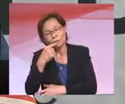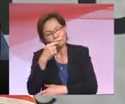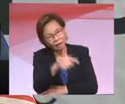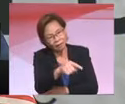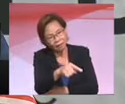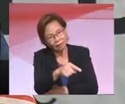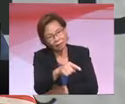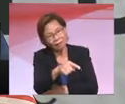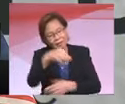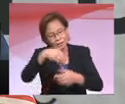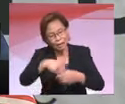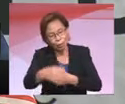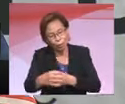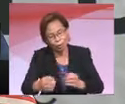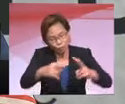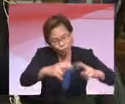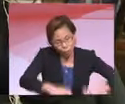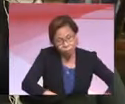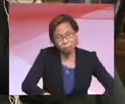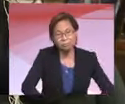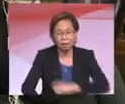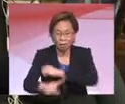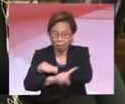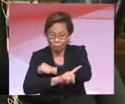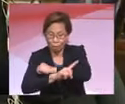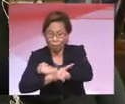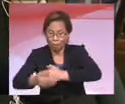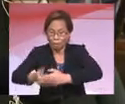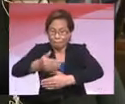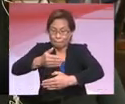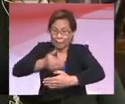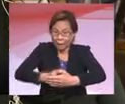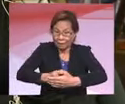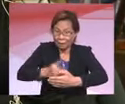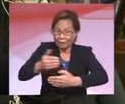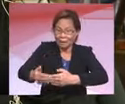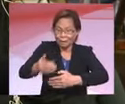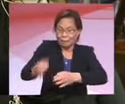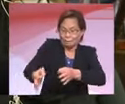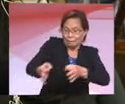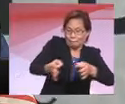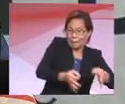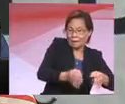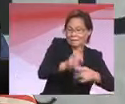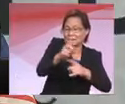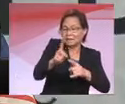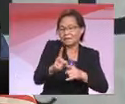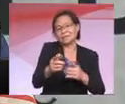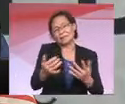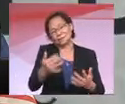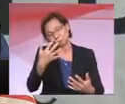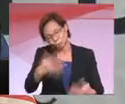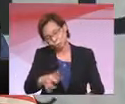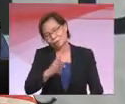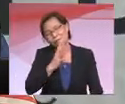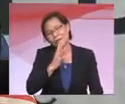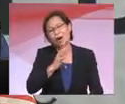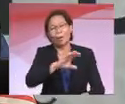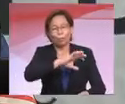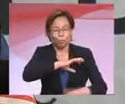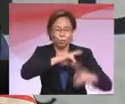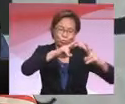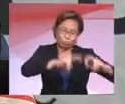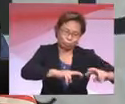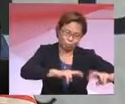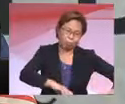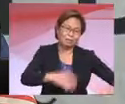internal investigation. But was the compound backdated? As I said, this case is under the police investigation. And once it's under